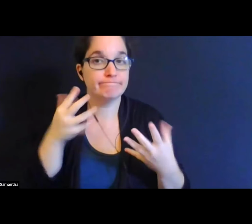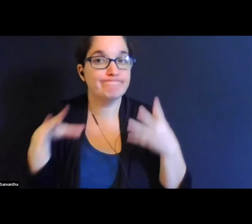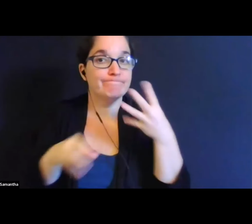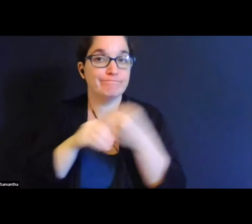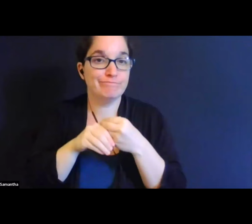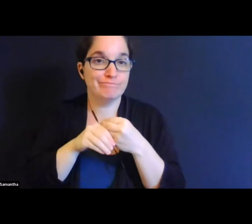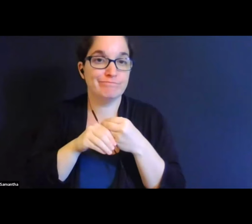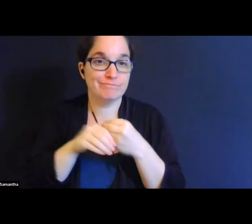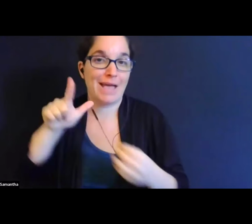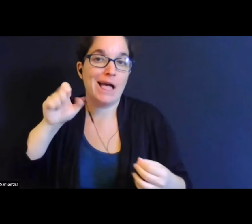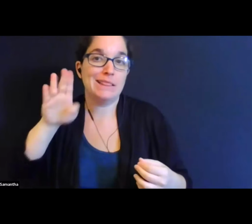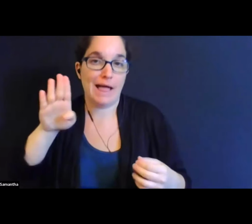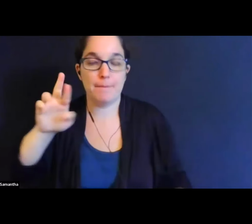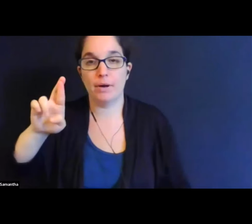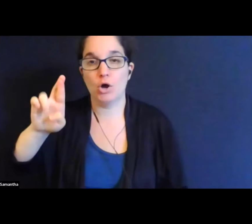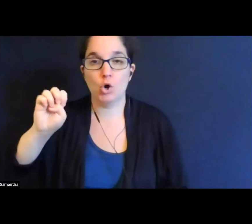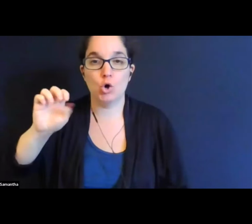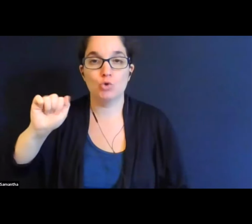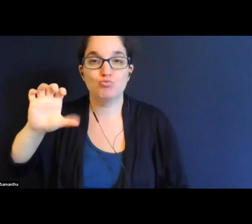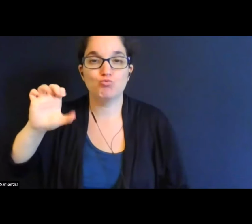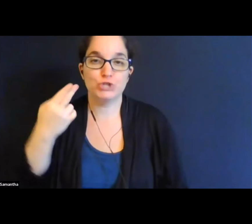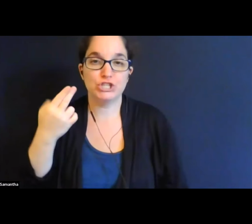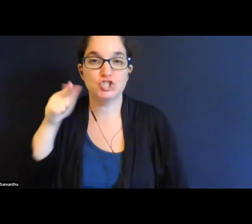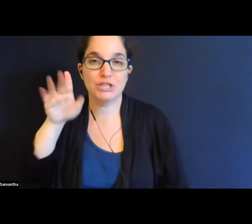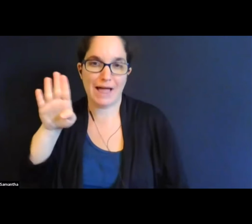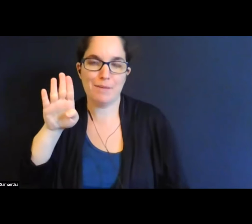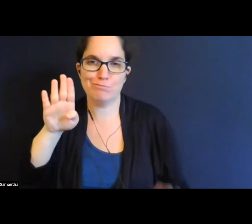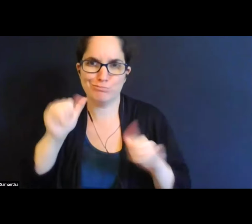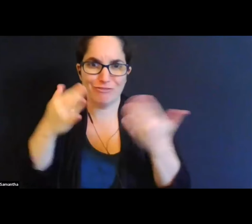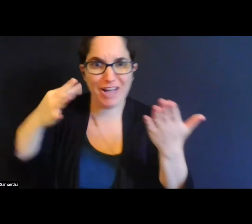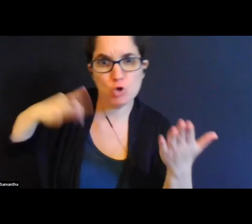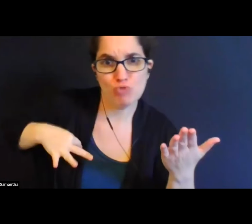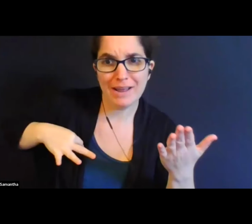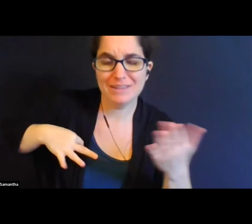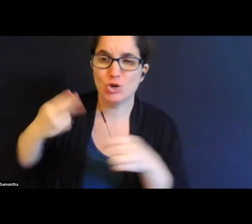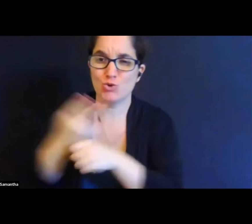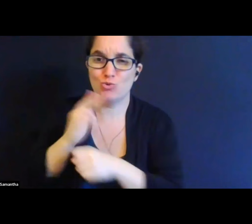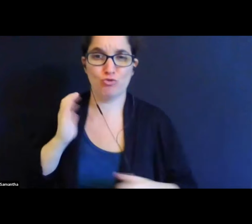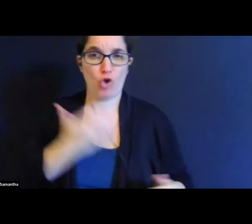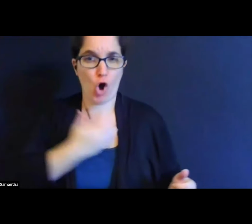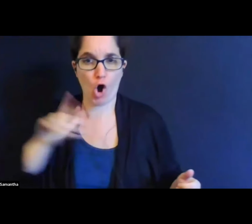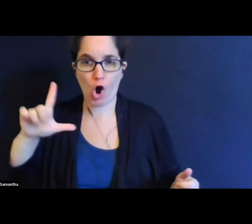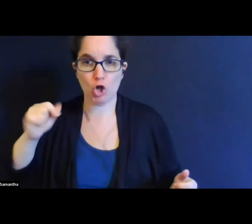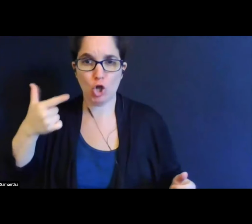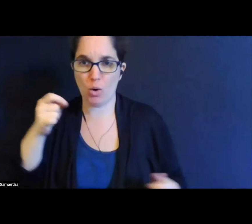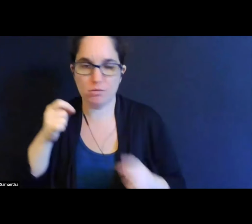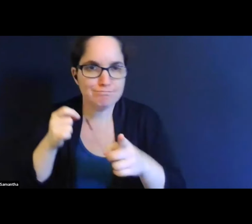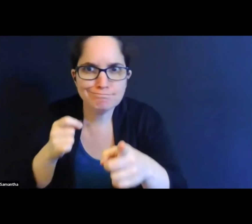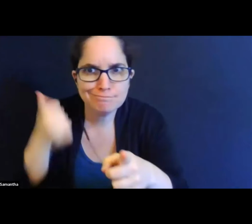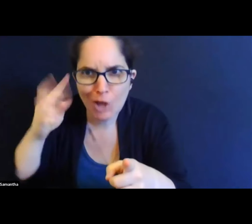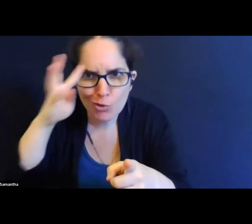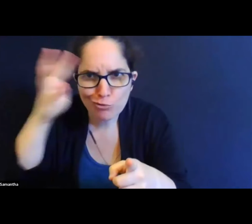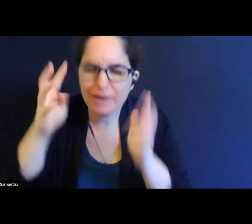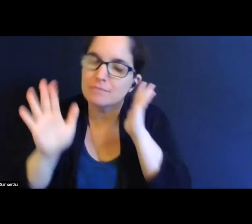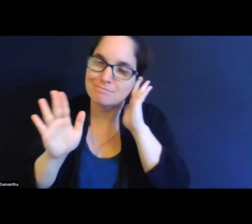give the Reach Lab credit by just keeping the logos on there, making it clear that it came from our lab, that it's not something that you created, not that you're going to do